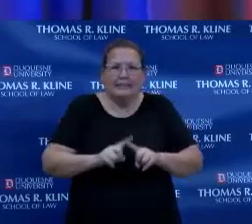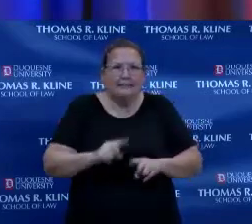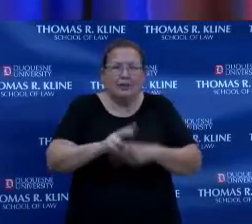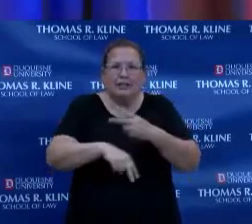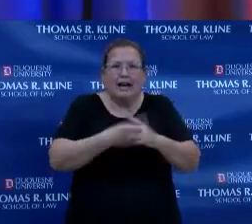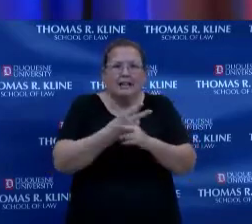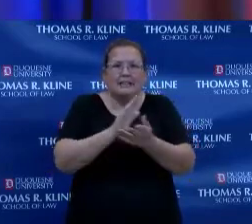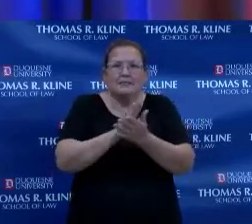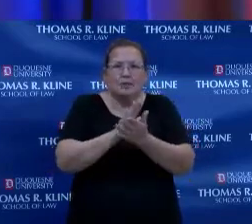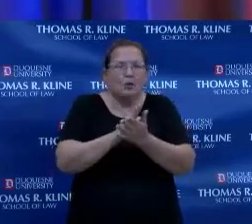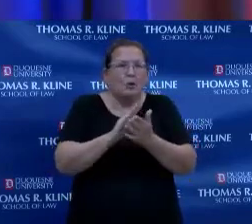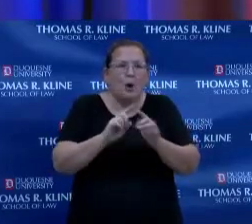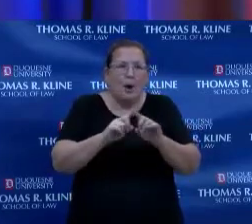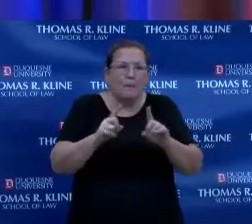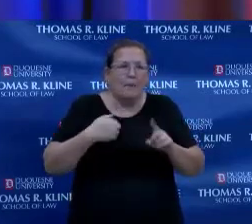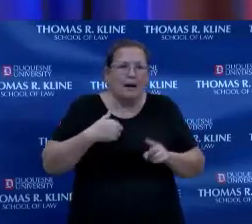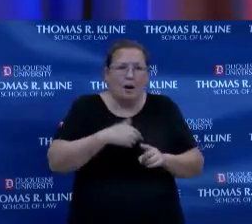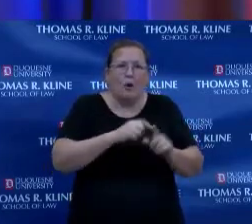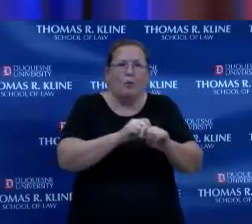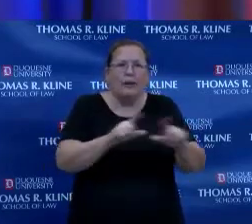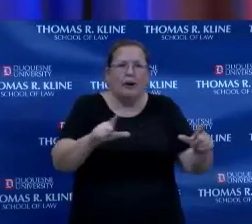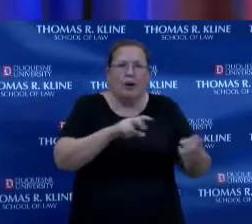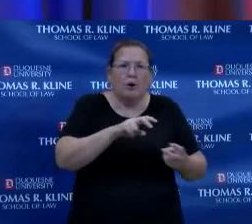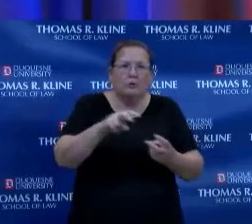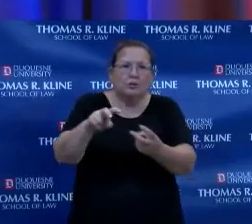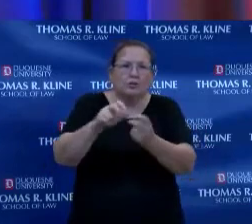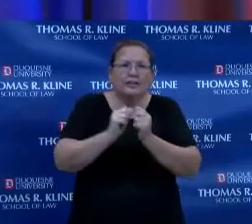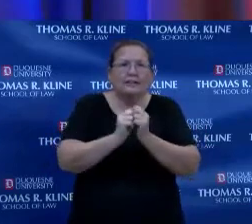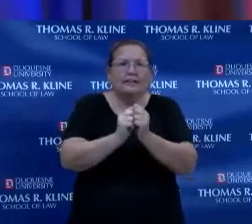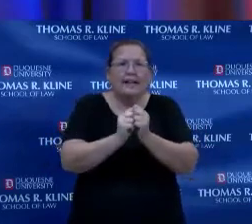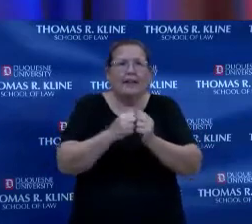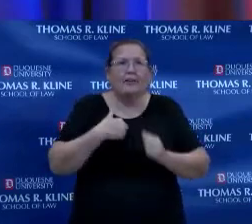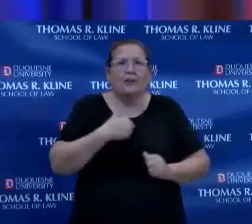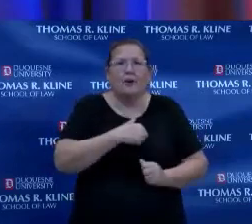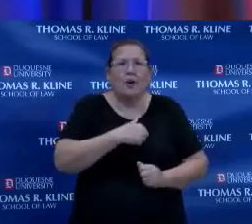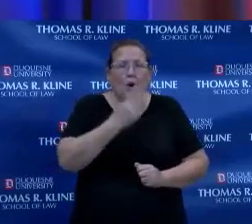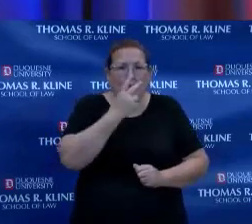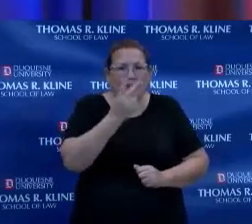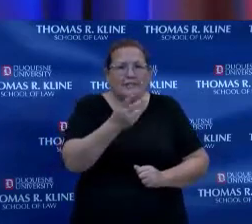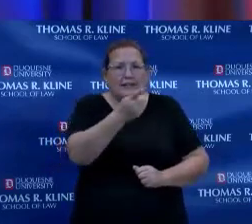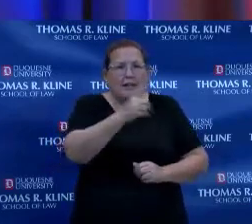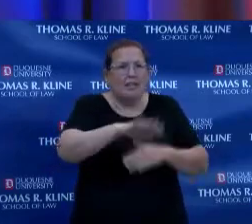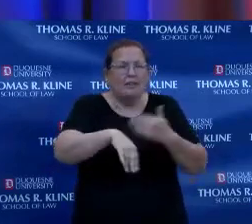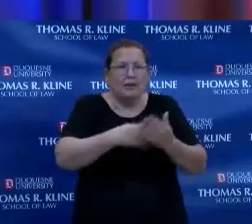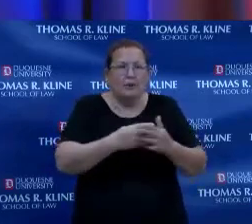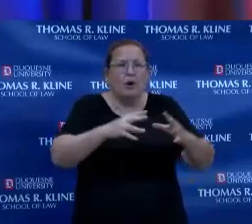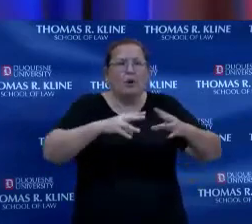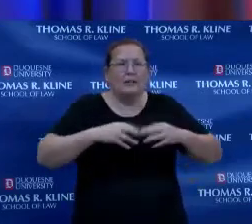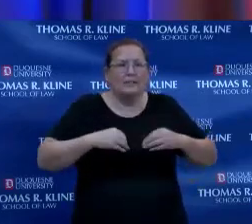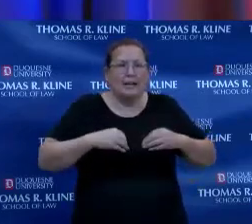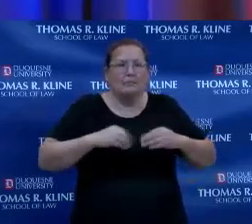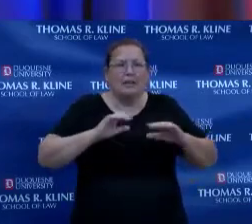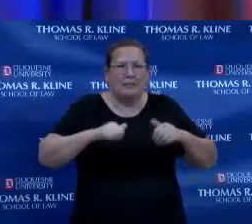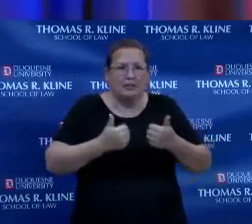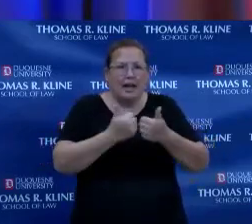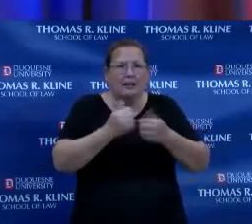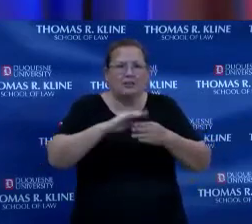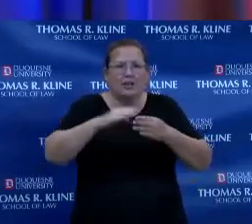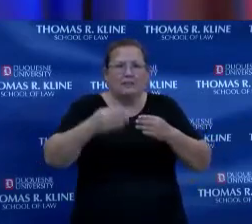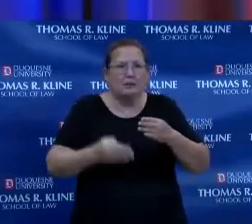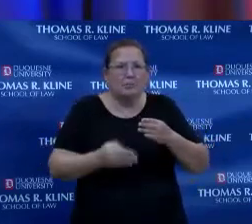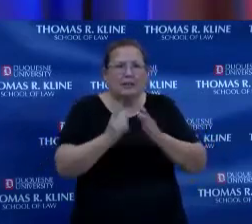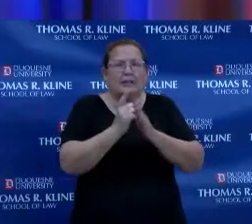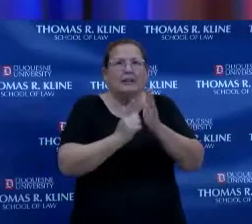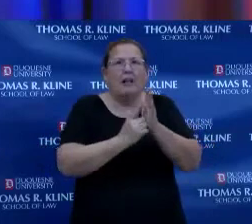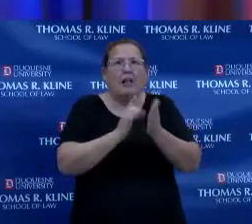together. What I have seen is that you have all rose to the challenge of completing law school. This is a